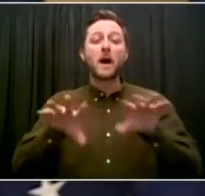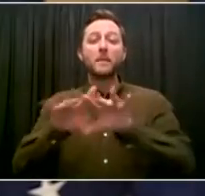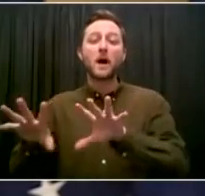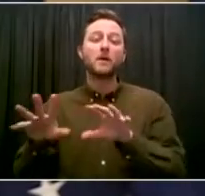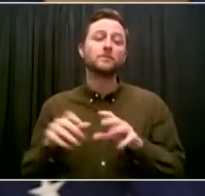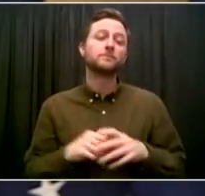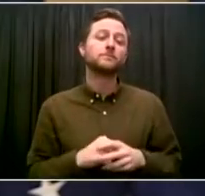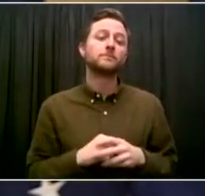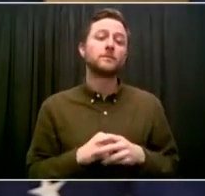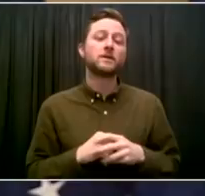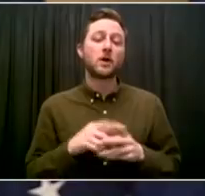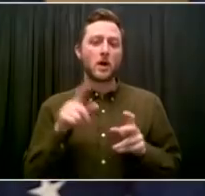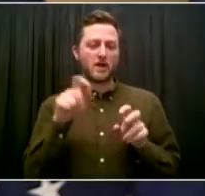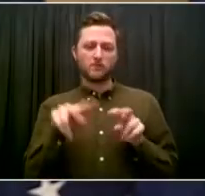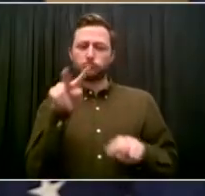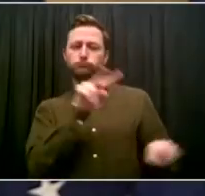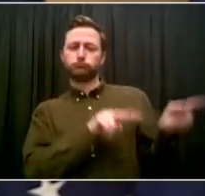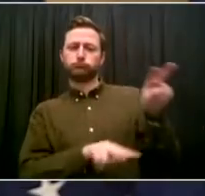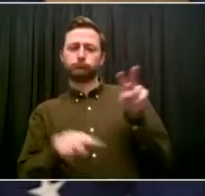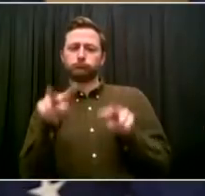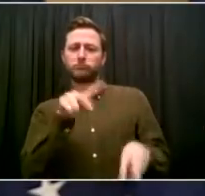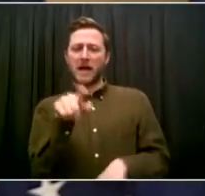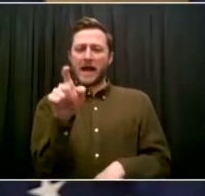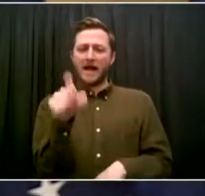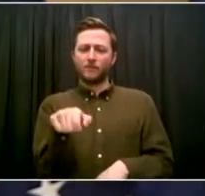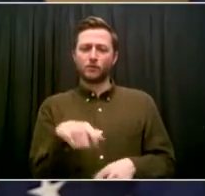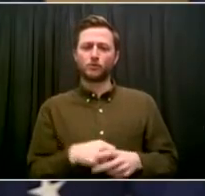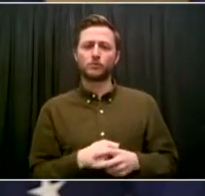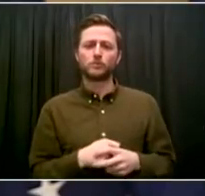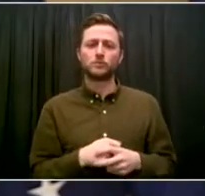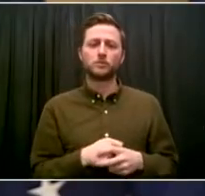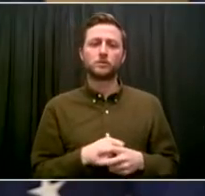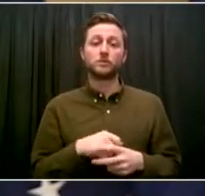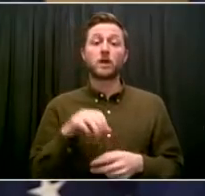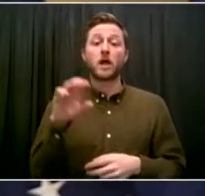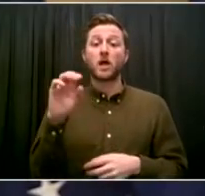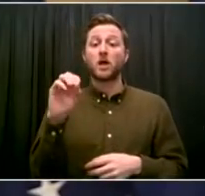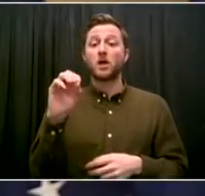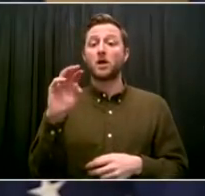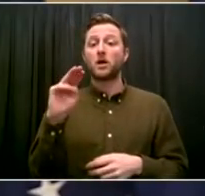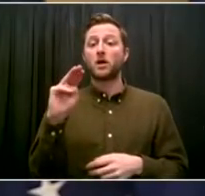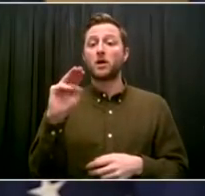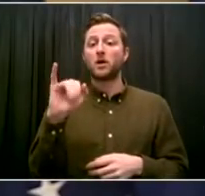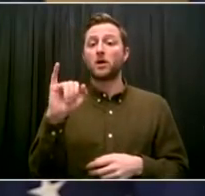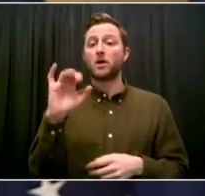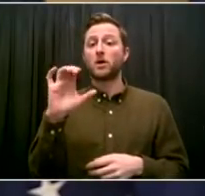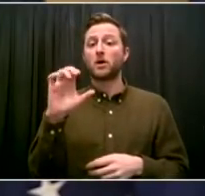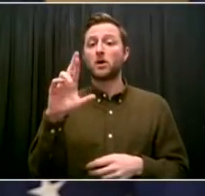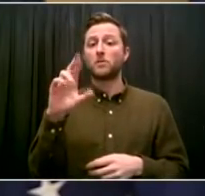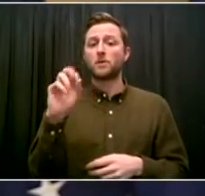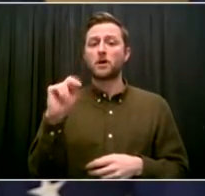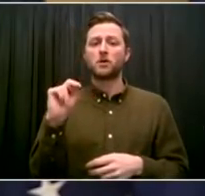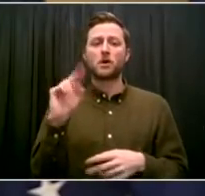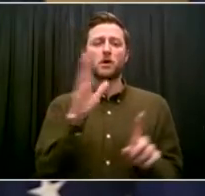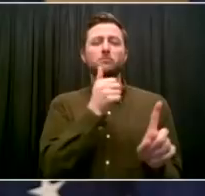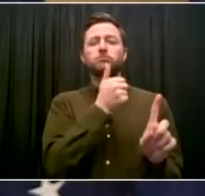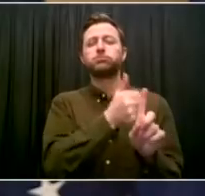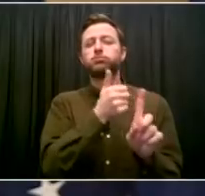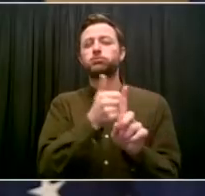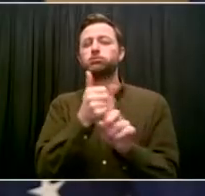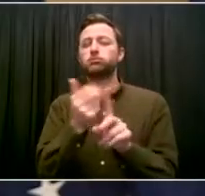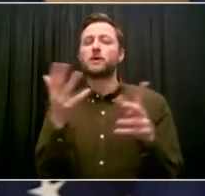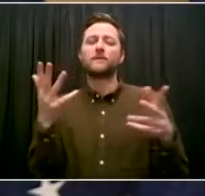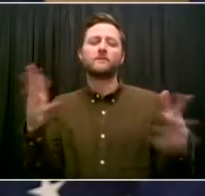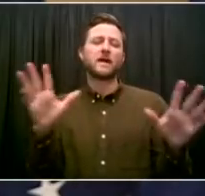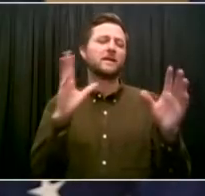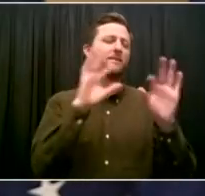days and weeks. I know that the Omicron wave has already affected so many families, neighbors,